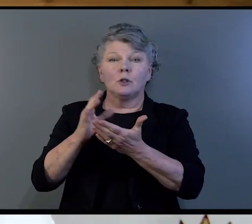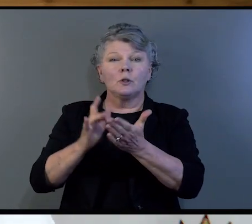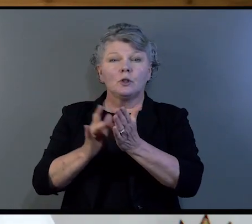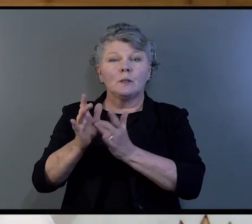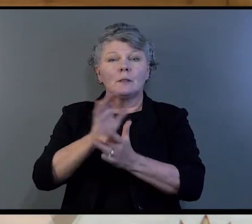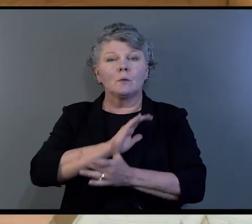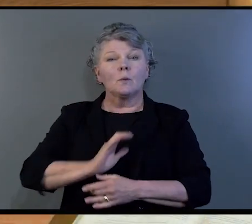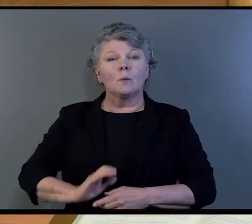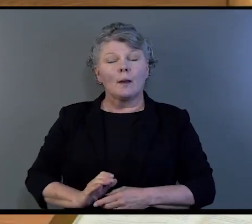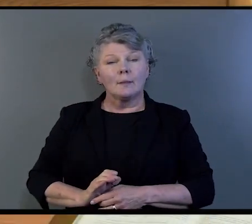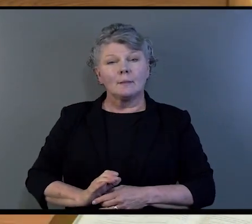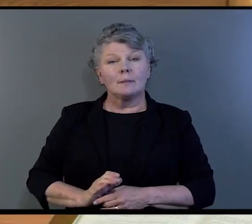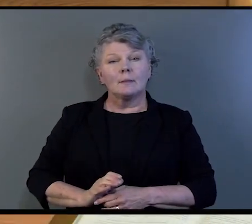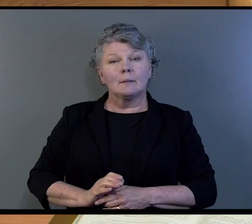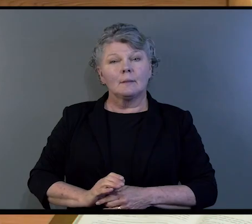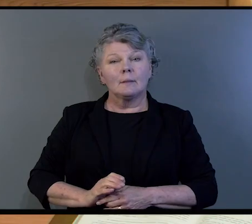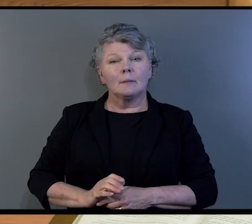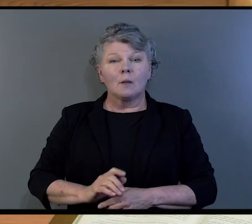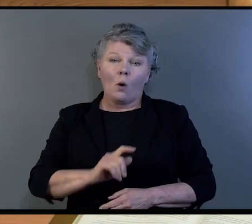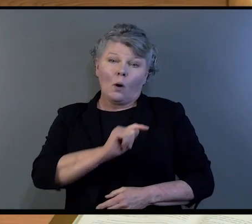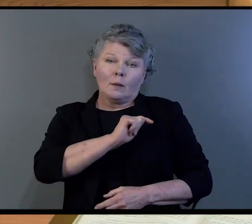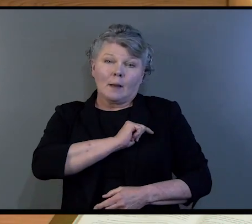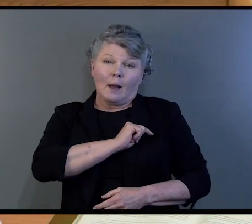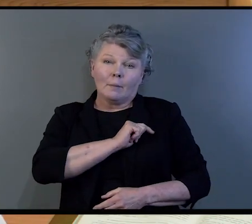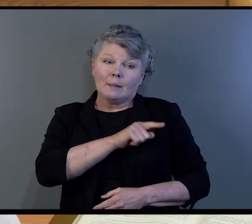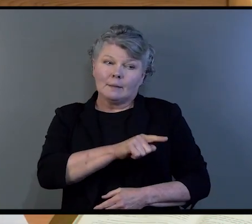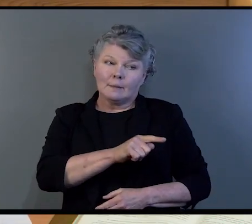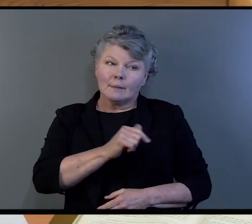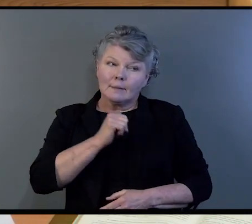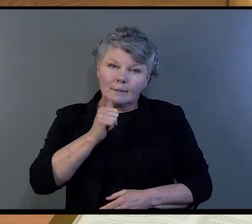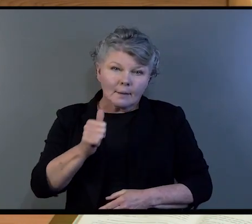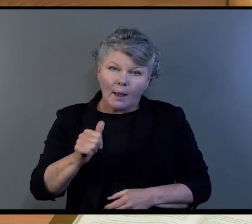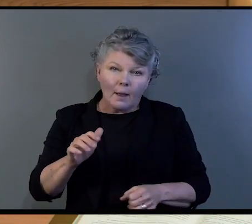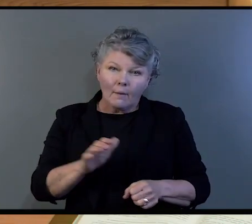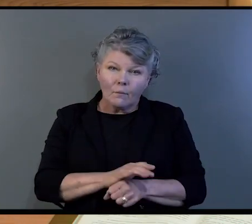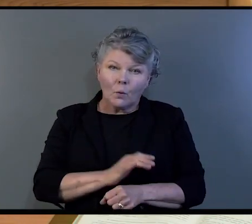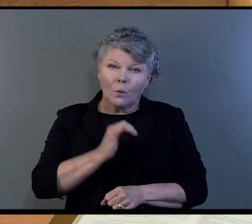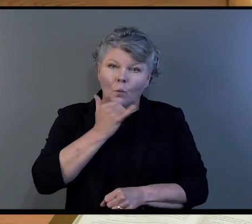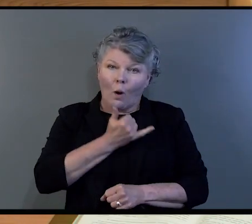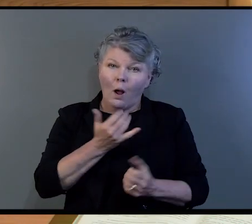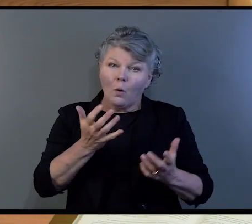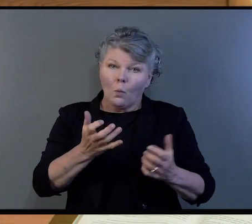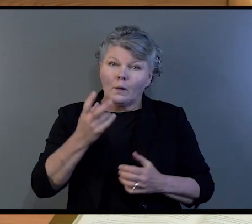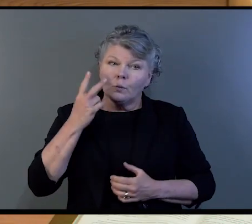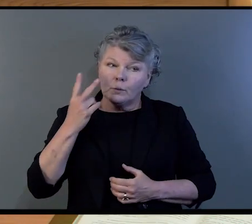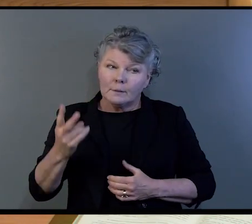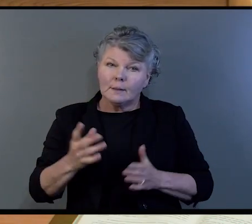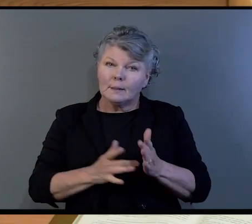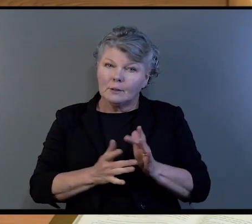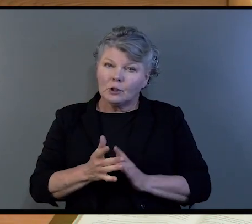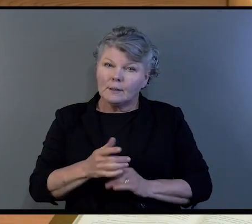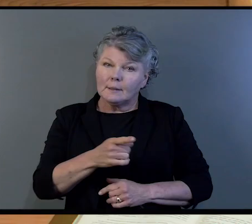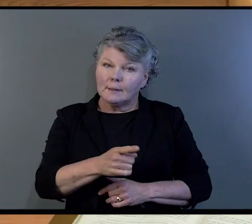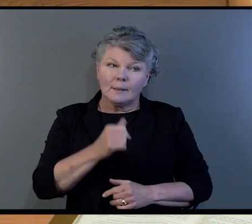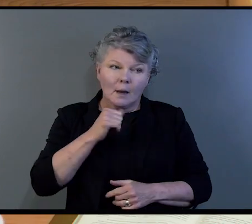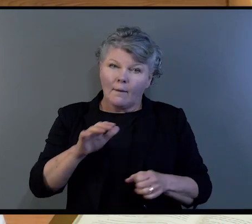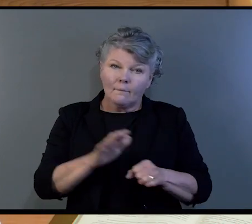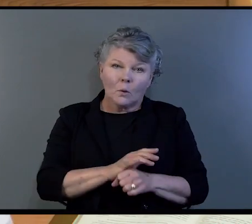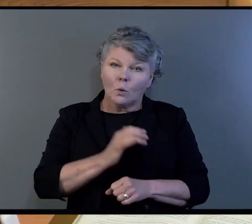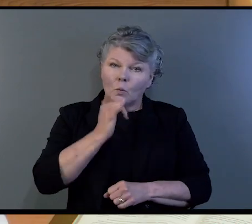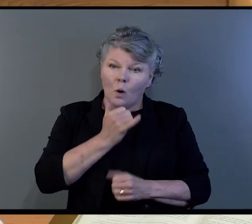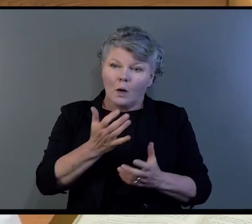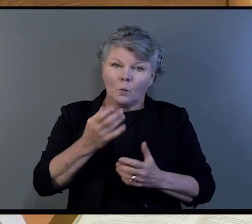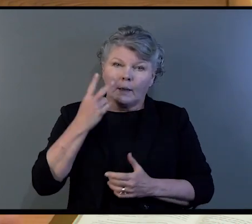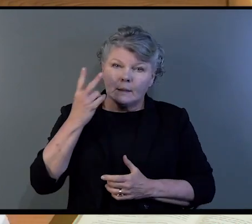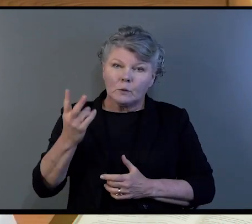Christ." And so Thomas isn't all wrong to want to see Jesus. He's not all wrong to want